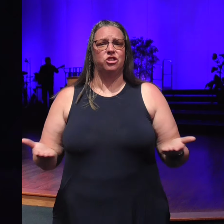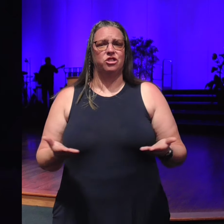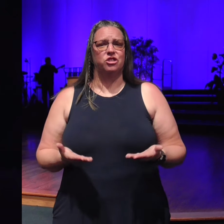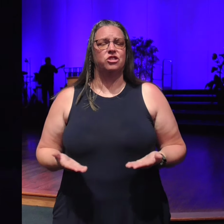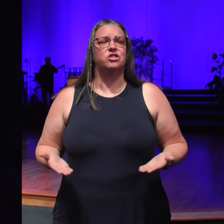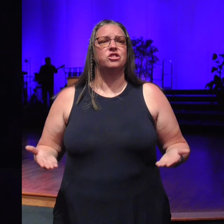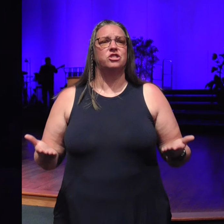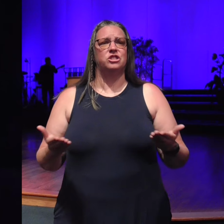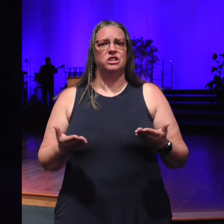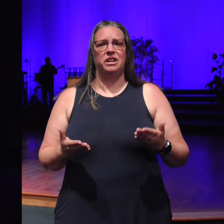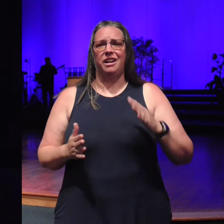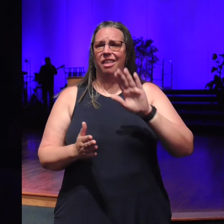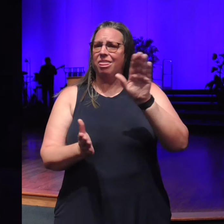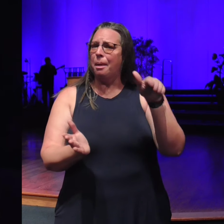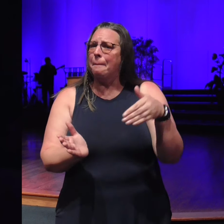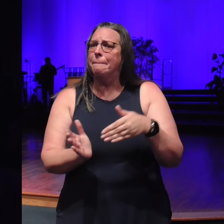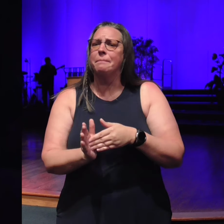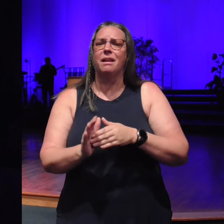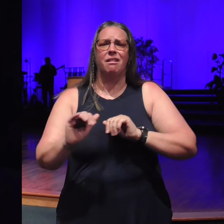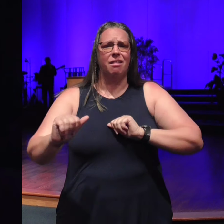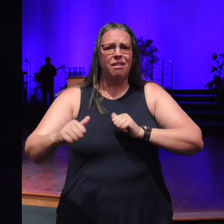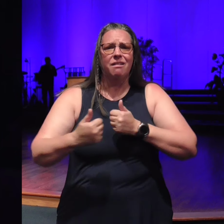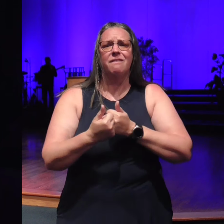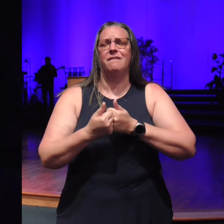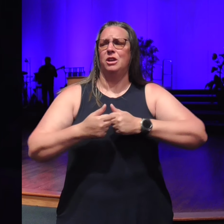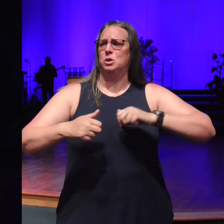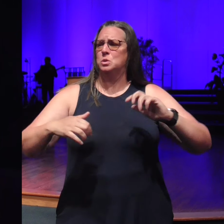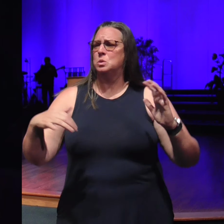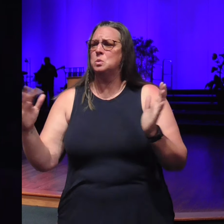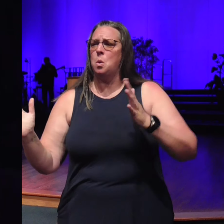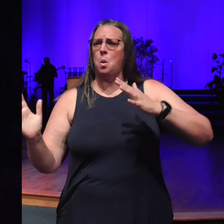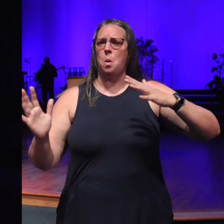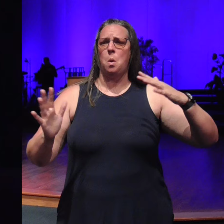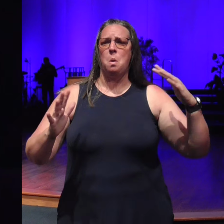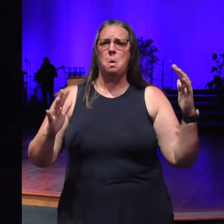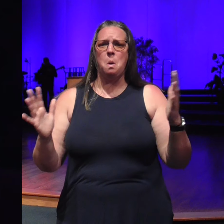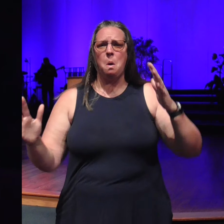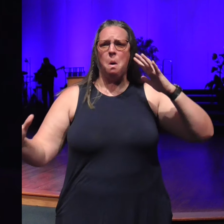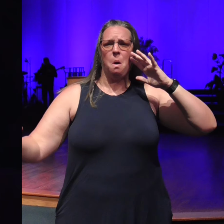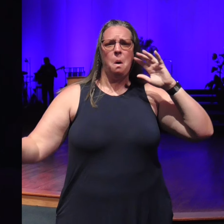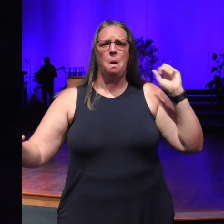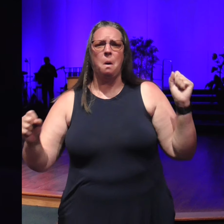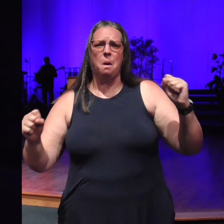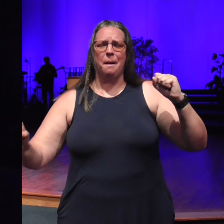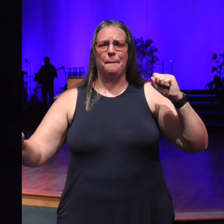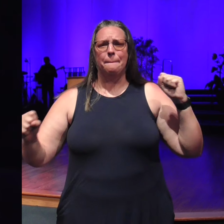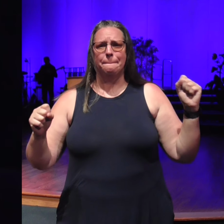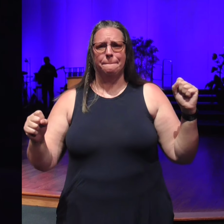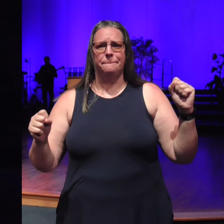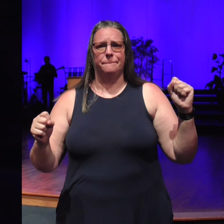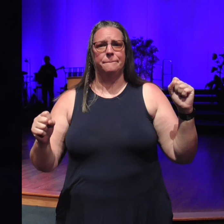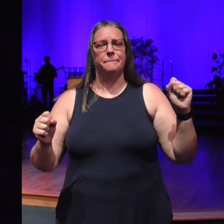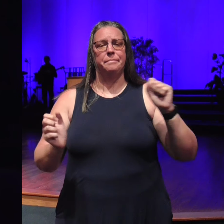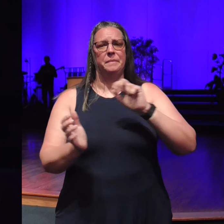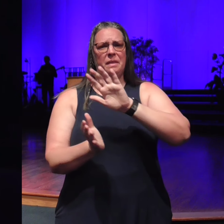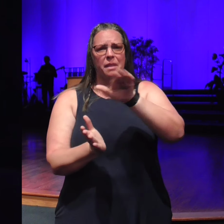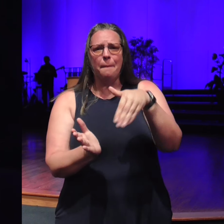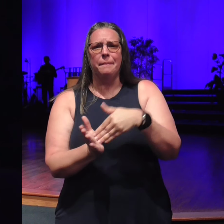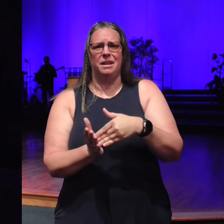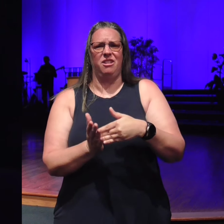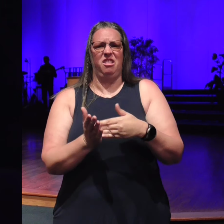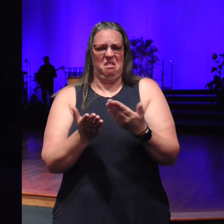of the storm that comes and goes, in the midst of the conditions of our